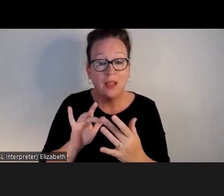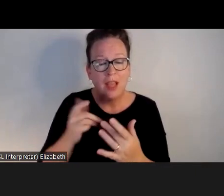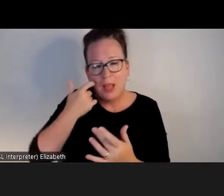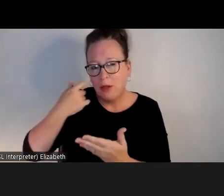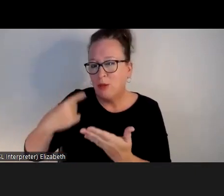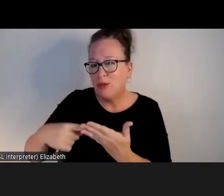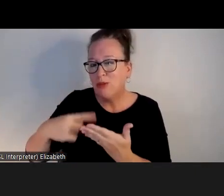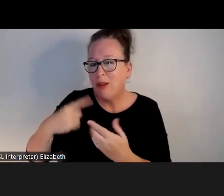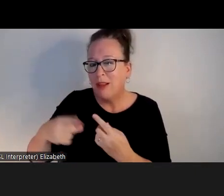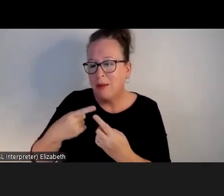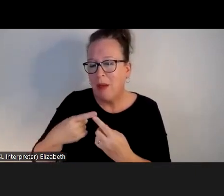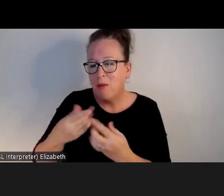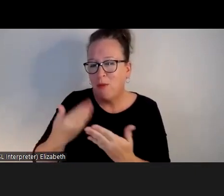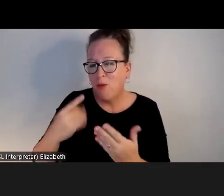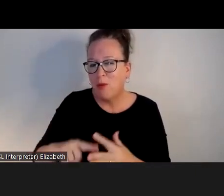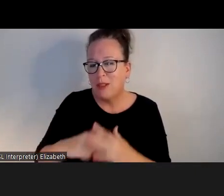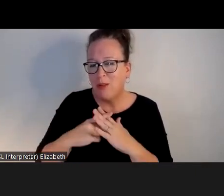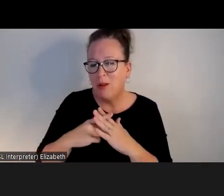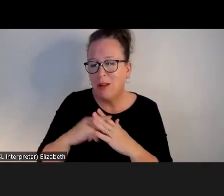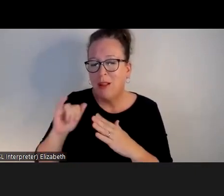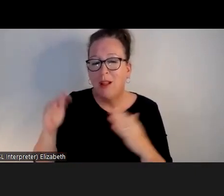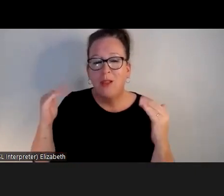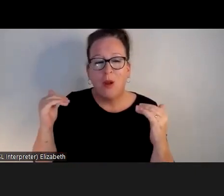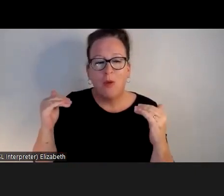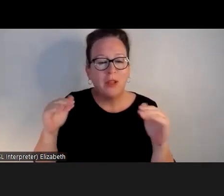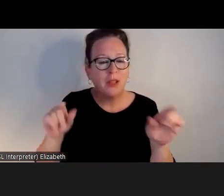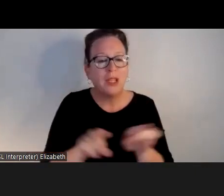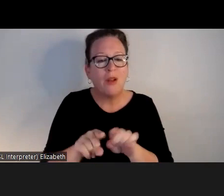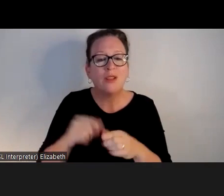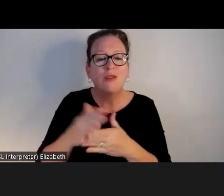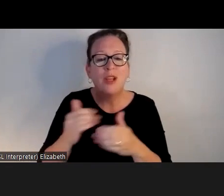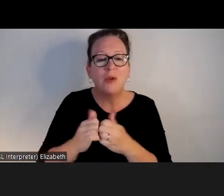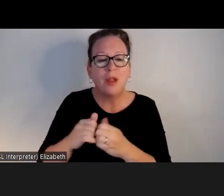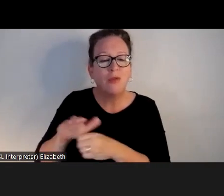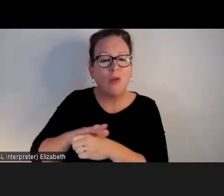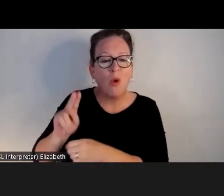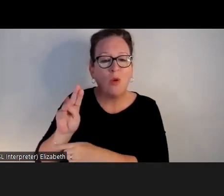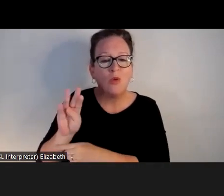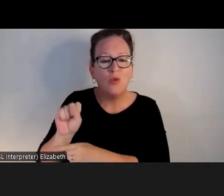before we got started to hopefully also share it with the local channel, the local